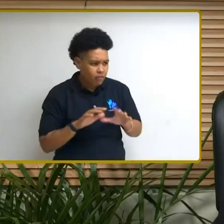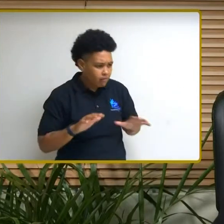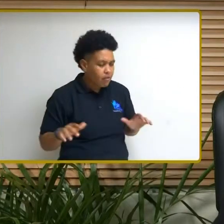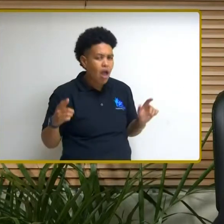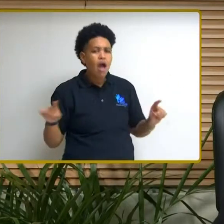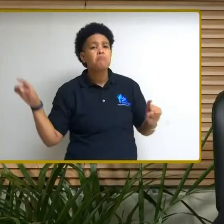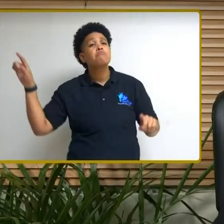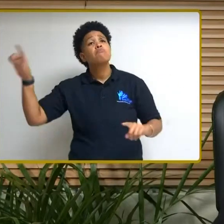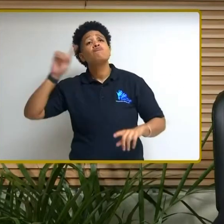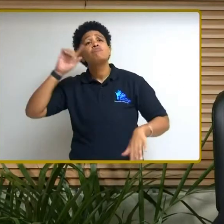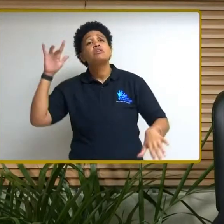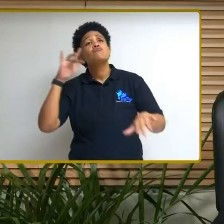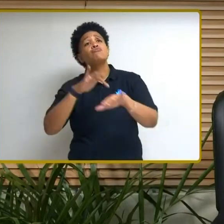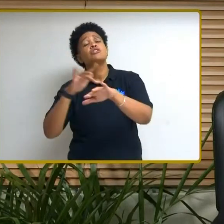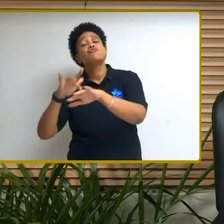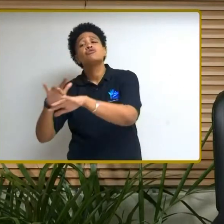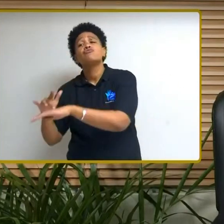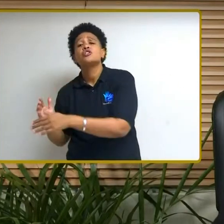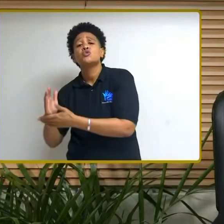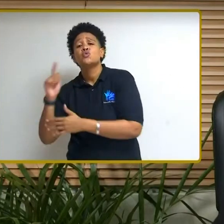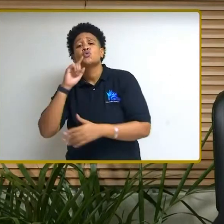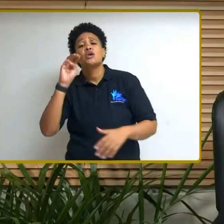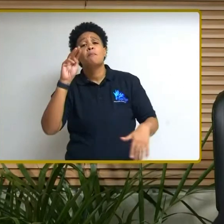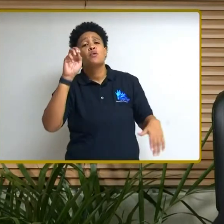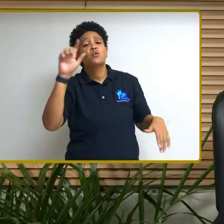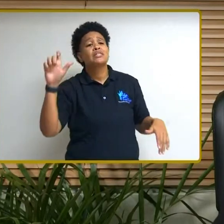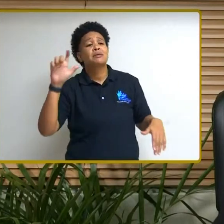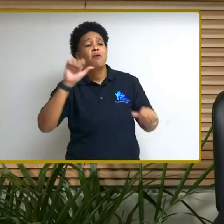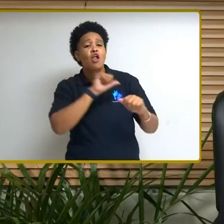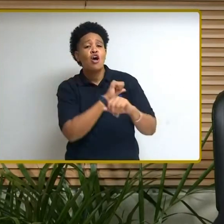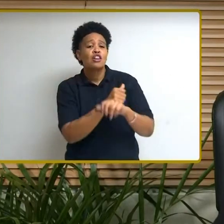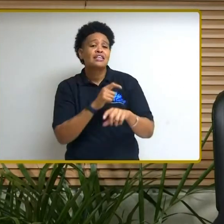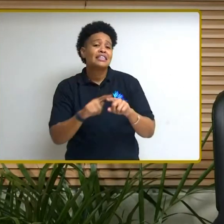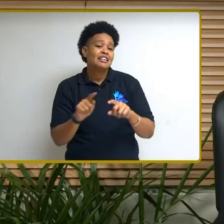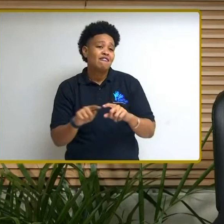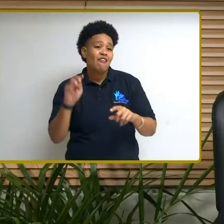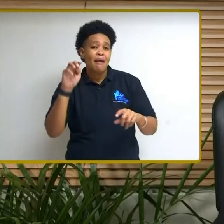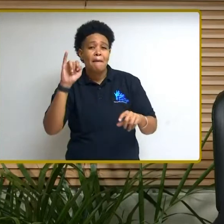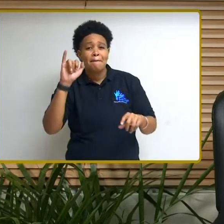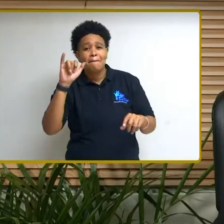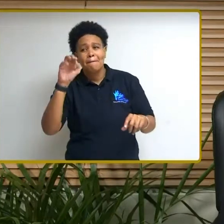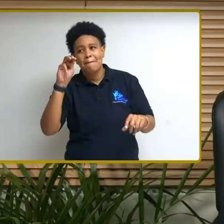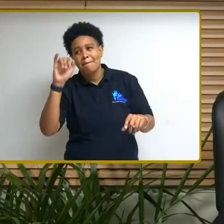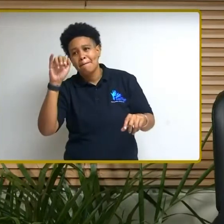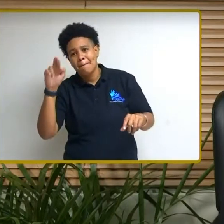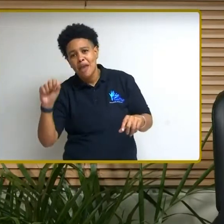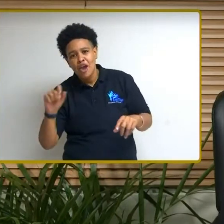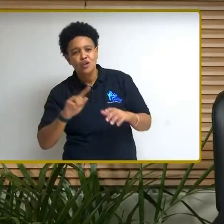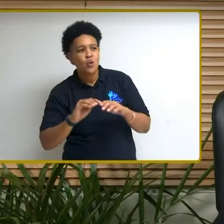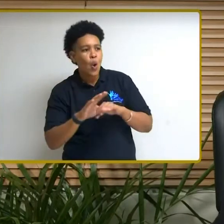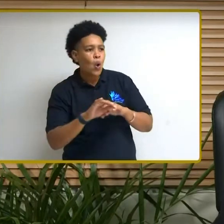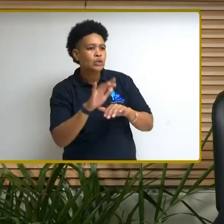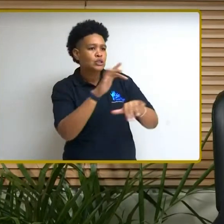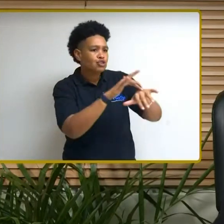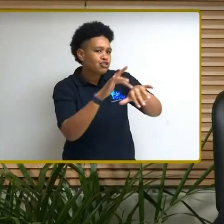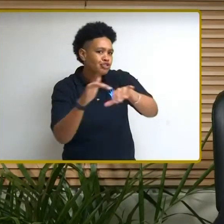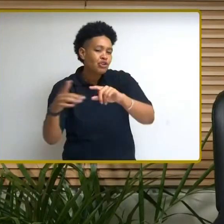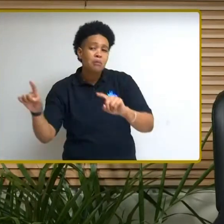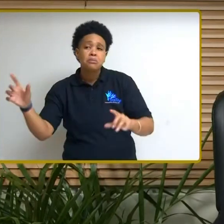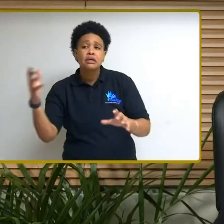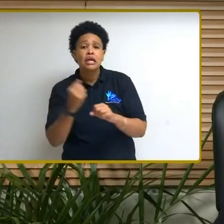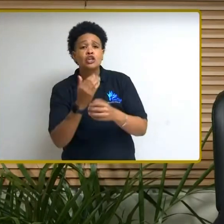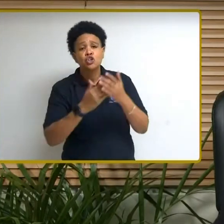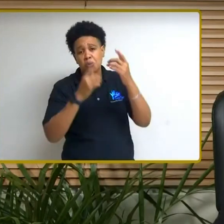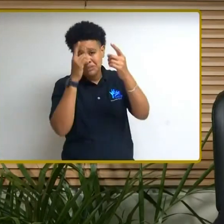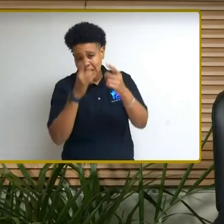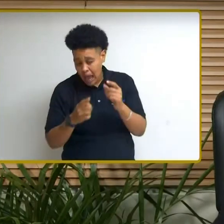he has been reaching out through the municipal authorities, the mayors, to the councillors. They have been assigned some targets